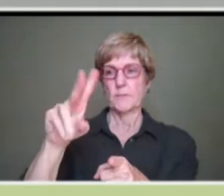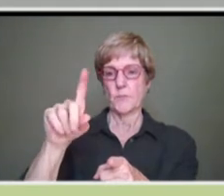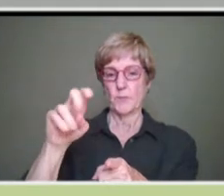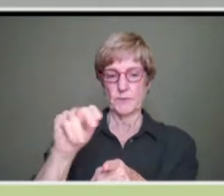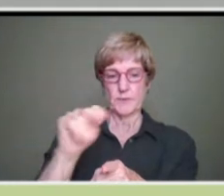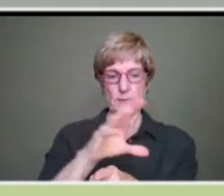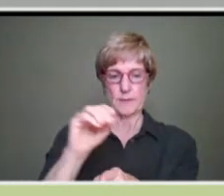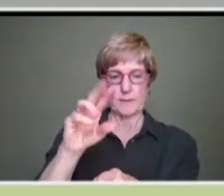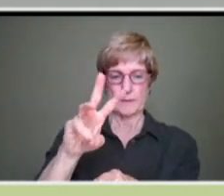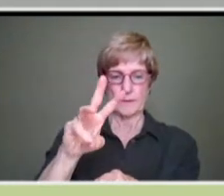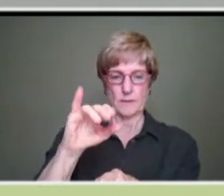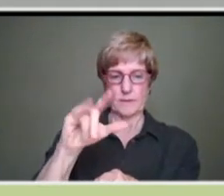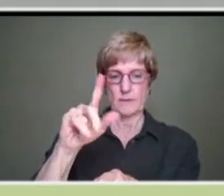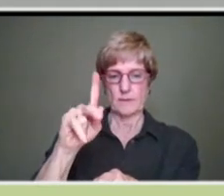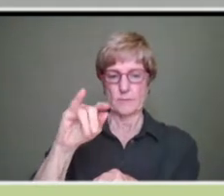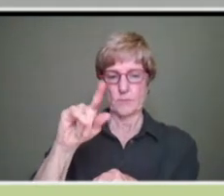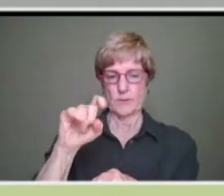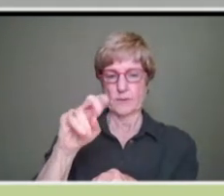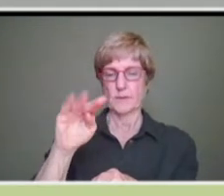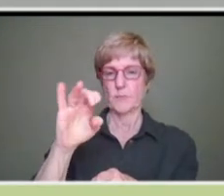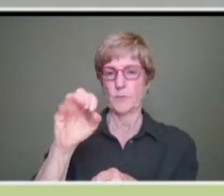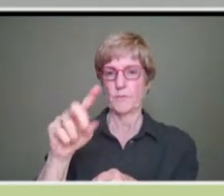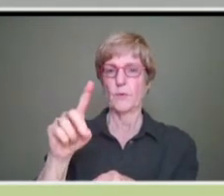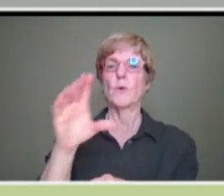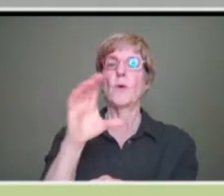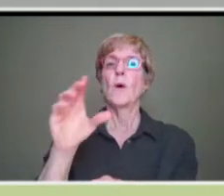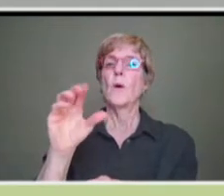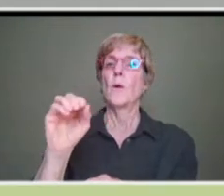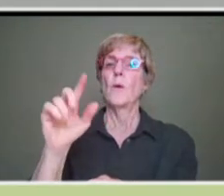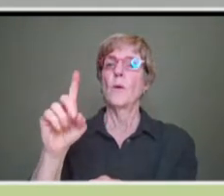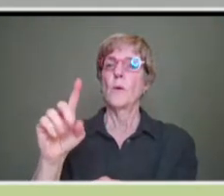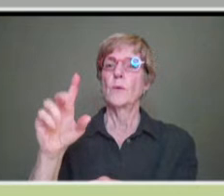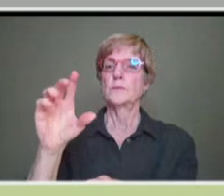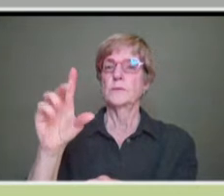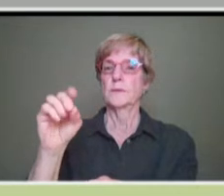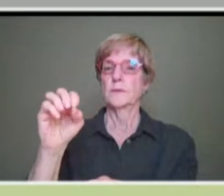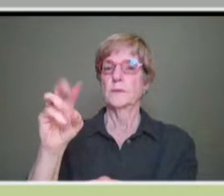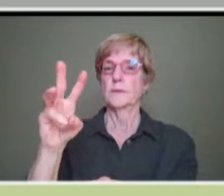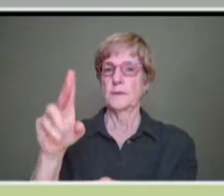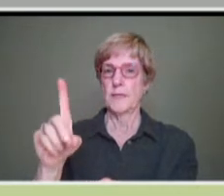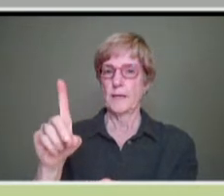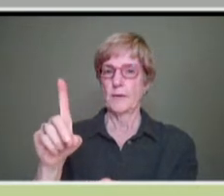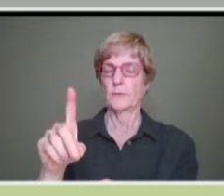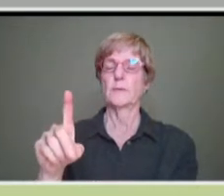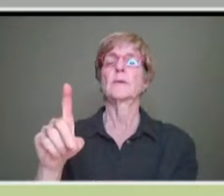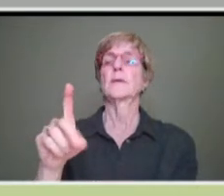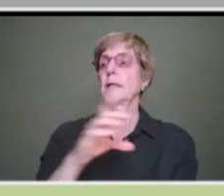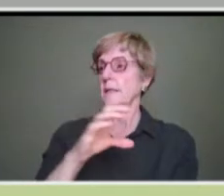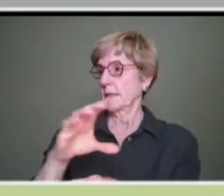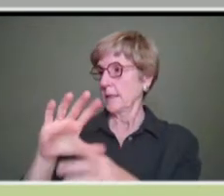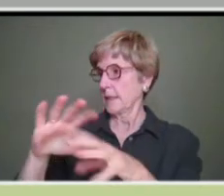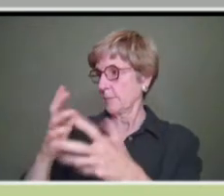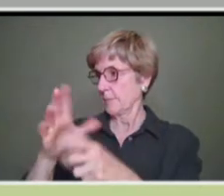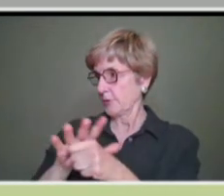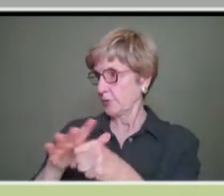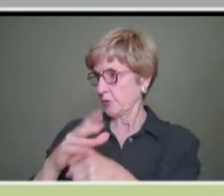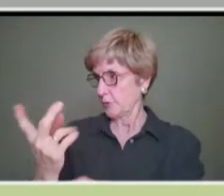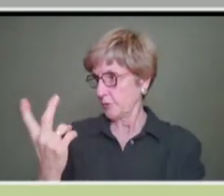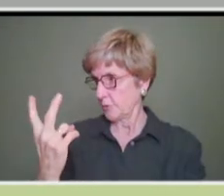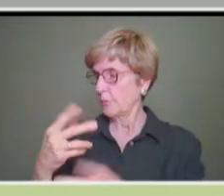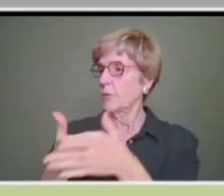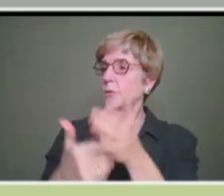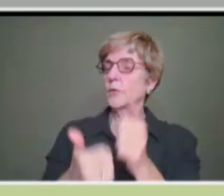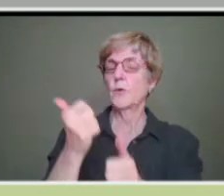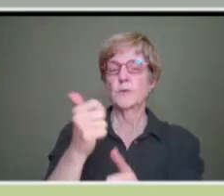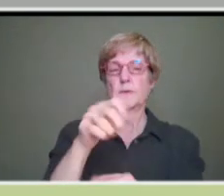Boulevard North of old Dowd road again in the etj in County Commission District 2 Miss League's district and closest to city